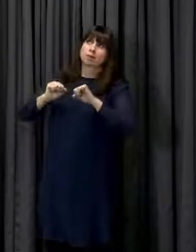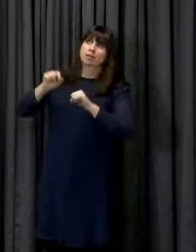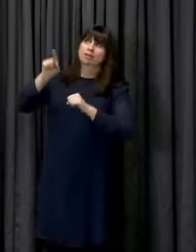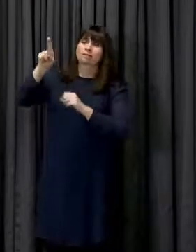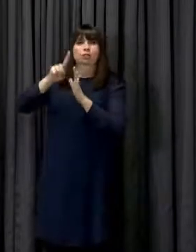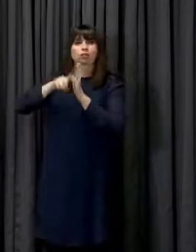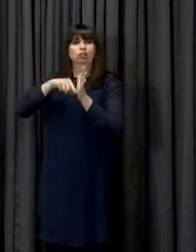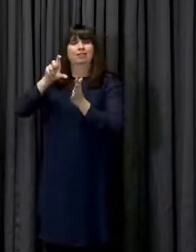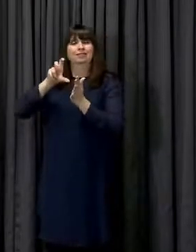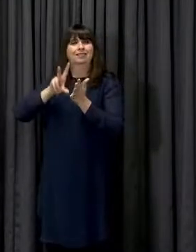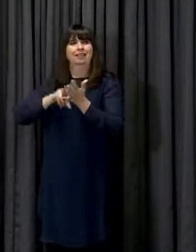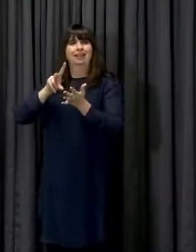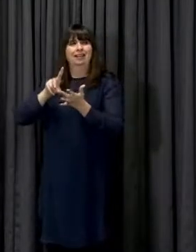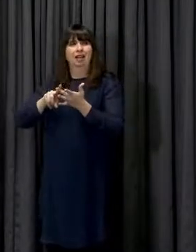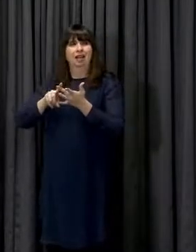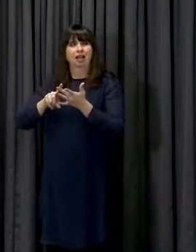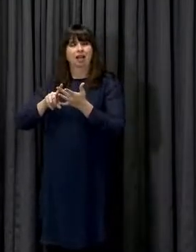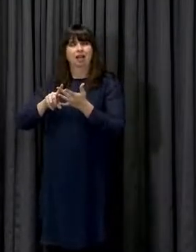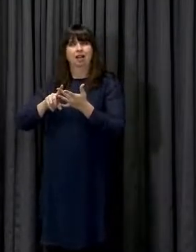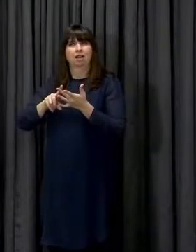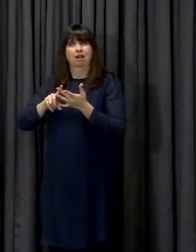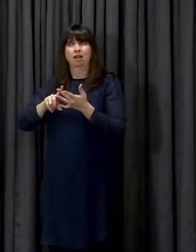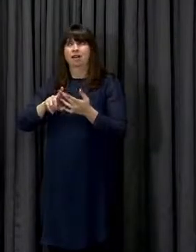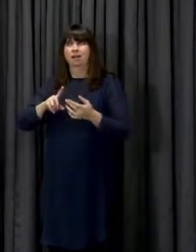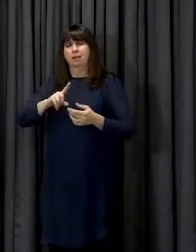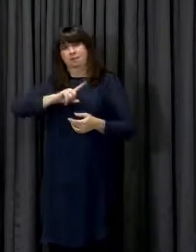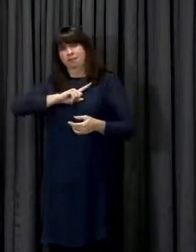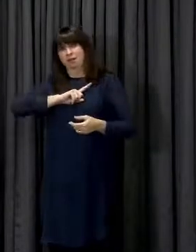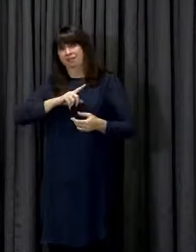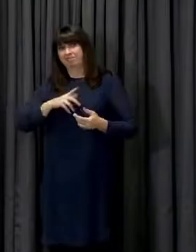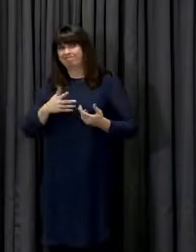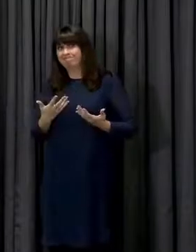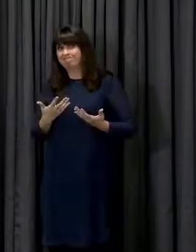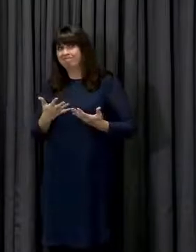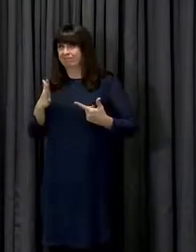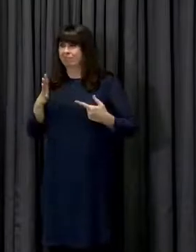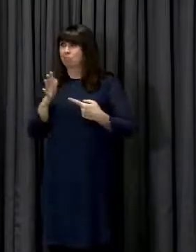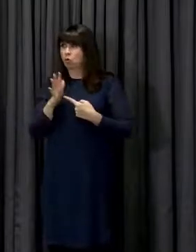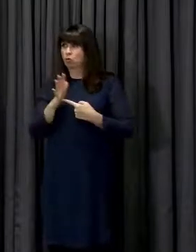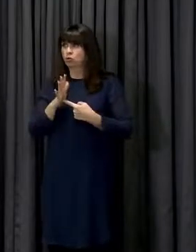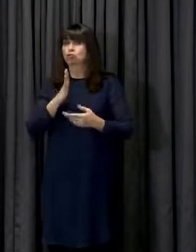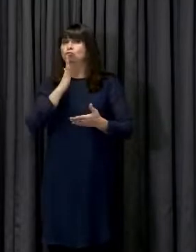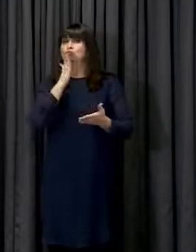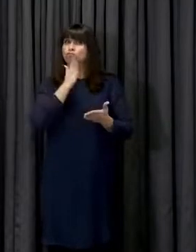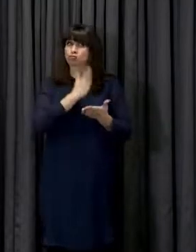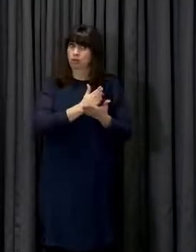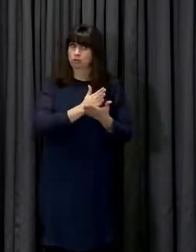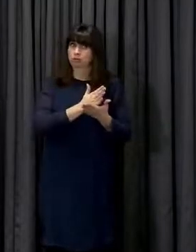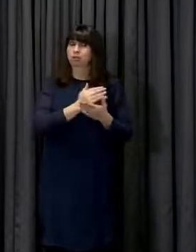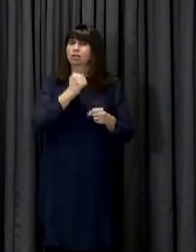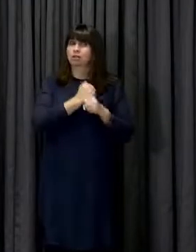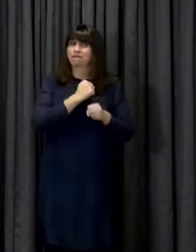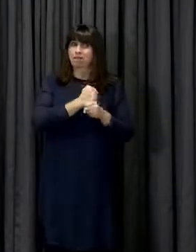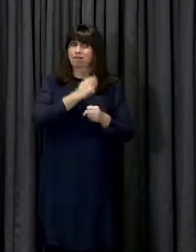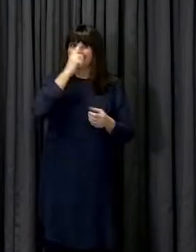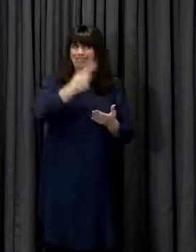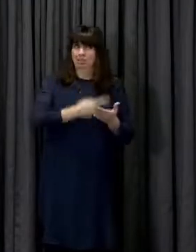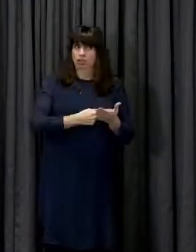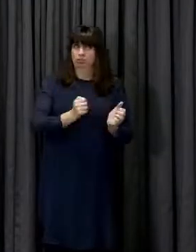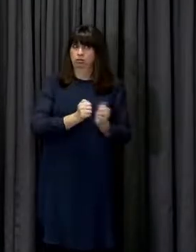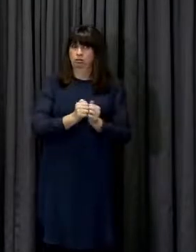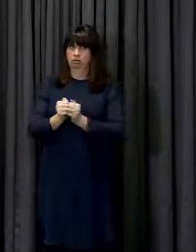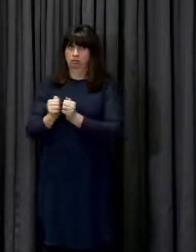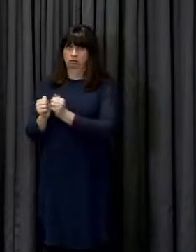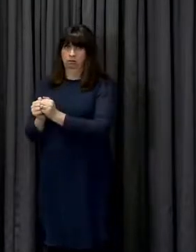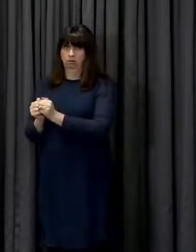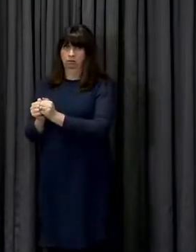JCVI, because, again, I think that objective advice is really important to maintain trust in the choices that we're making in each of the governments